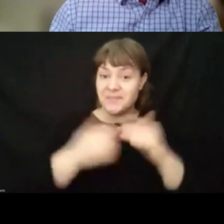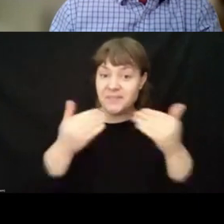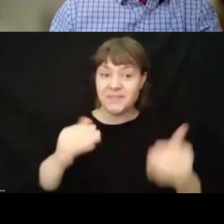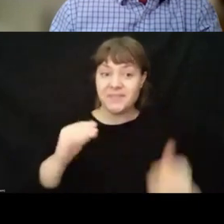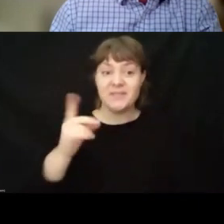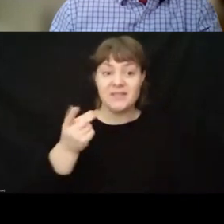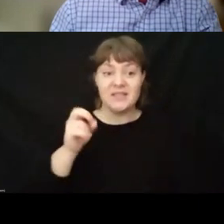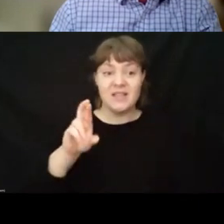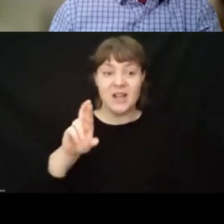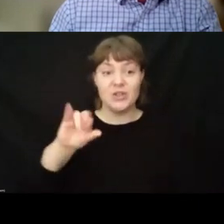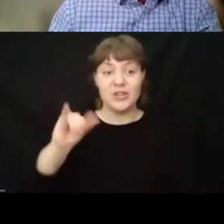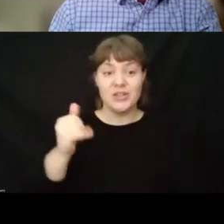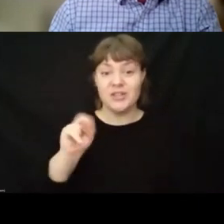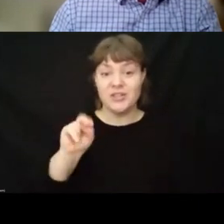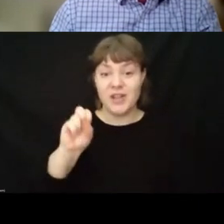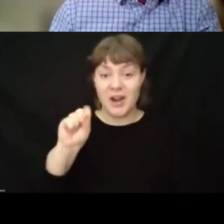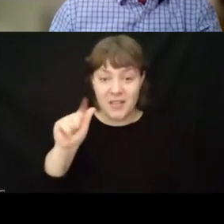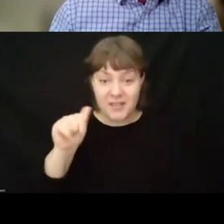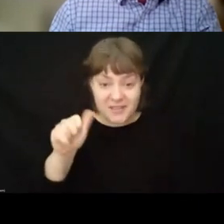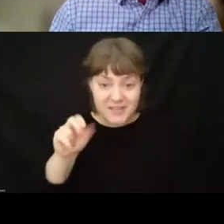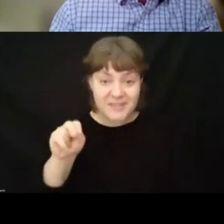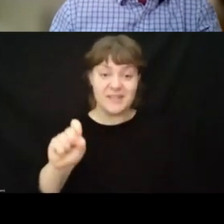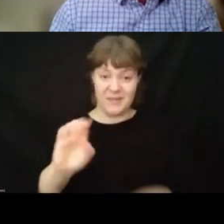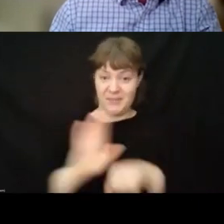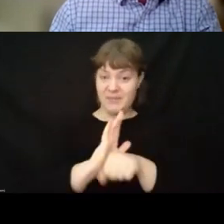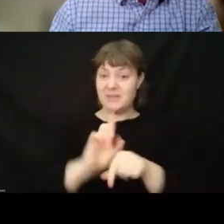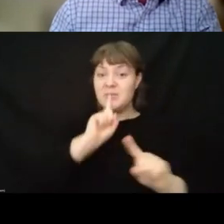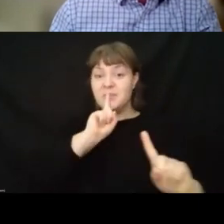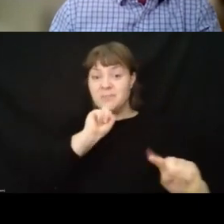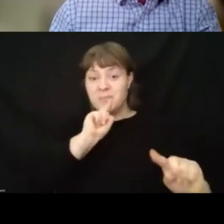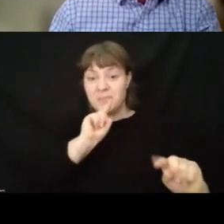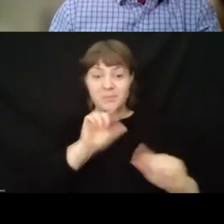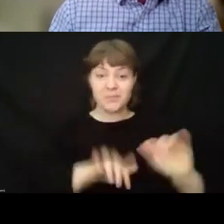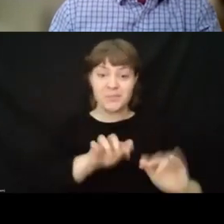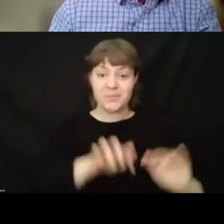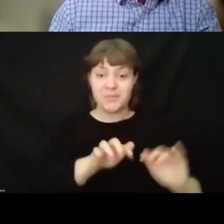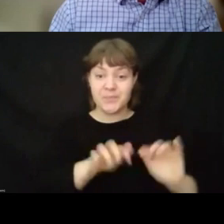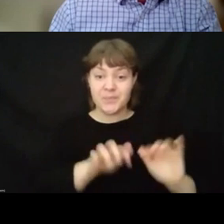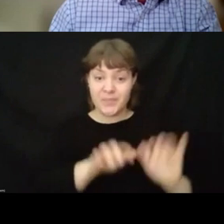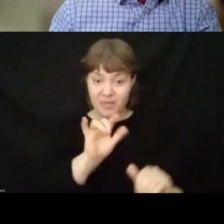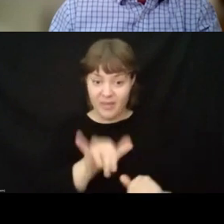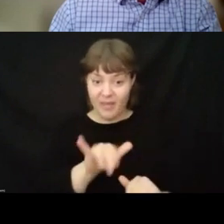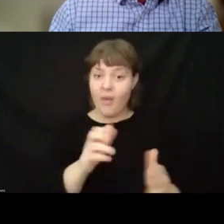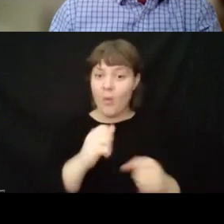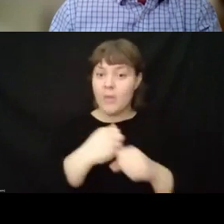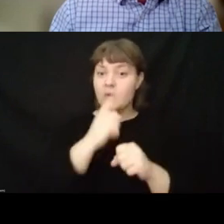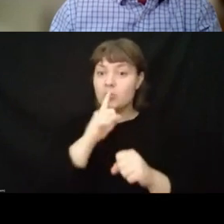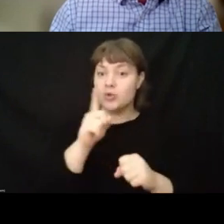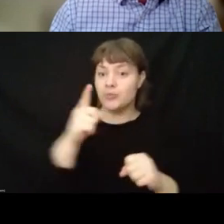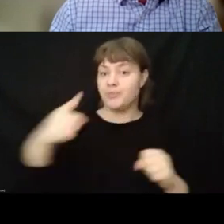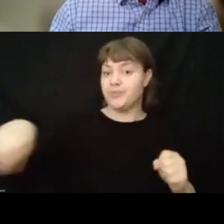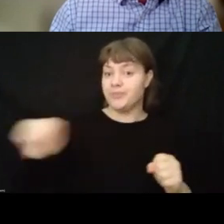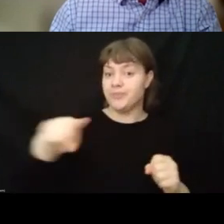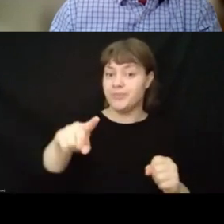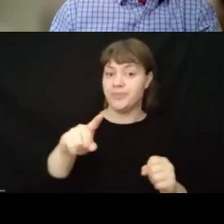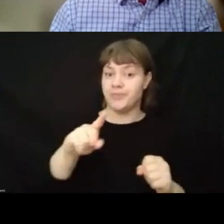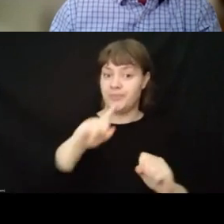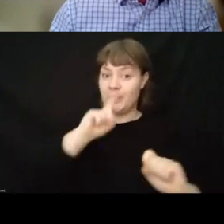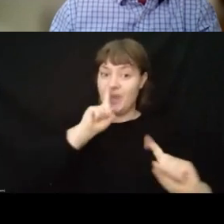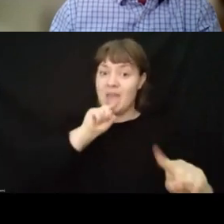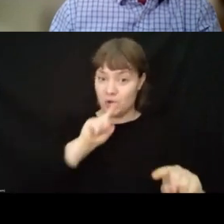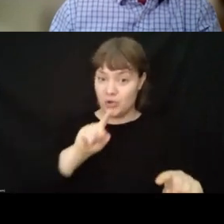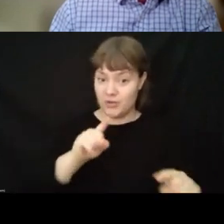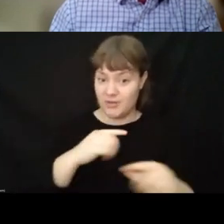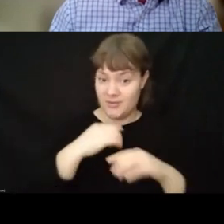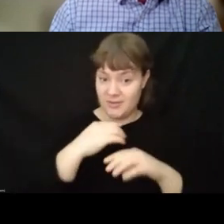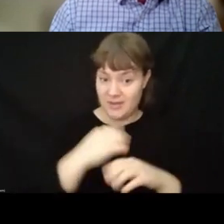been busy answering some questions, typing in some answers, so I want to make sure that everybody really kind of gets some answers to these. So if you did